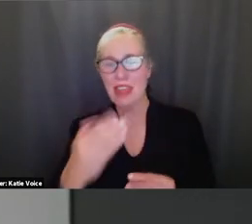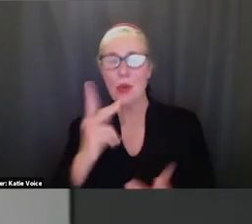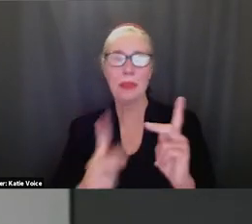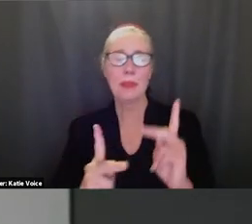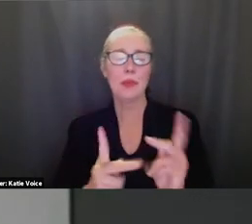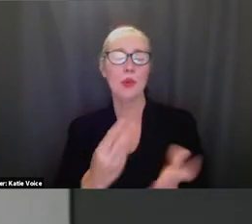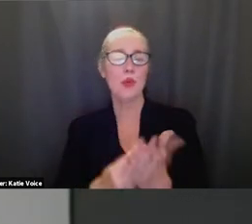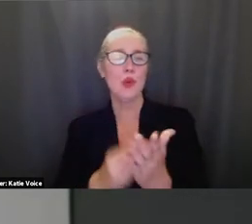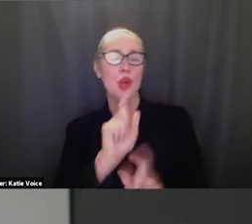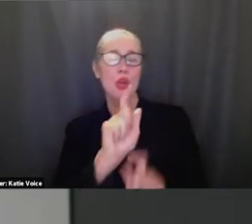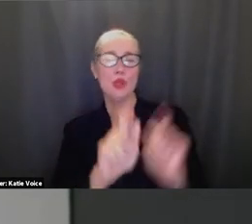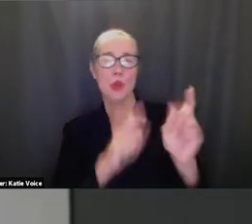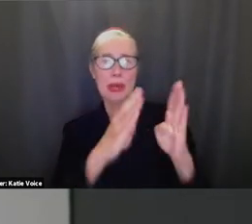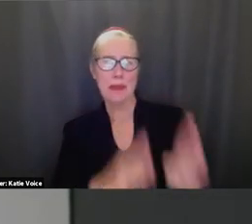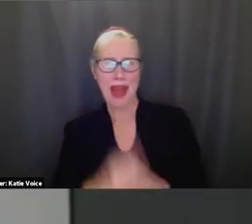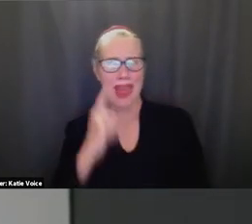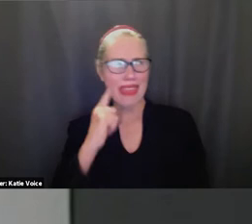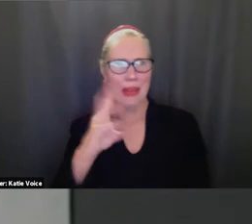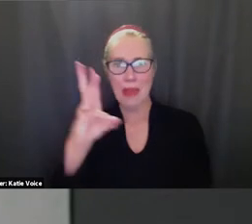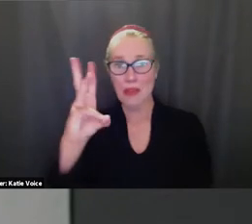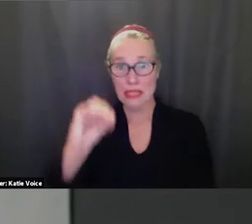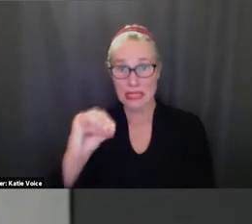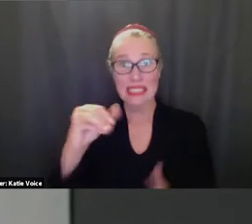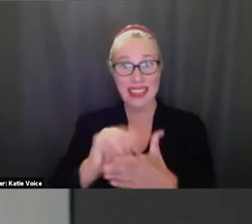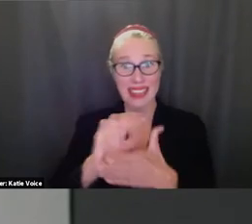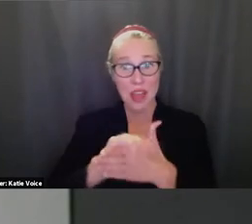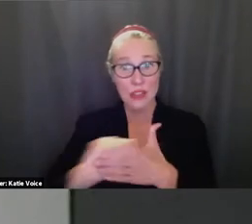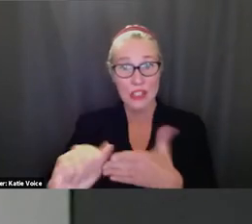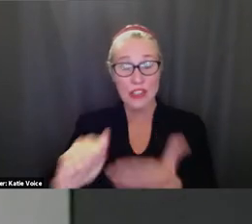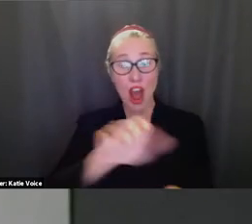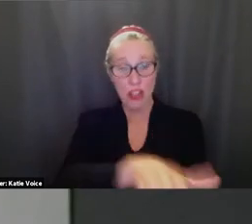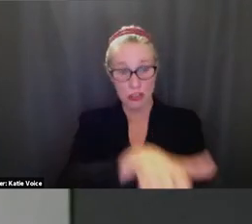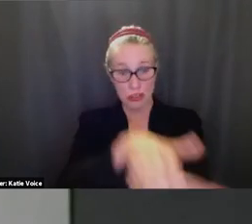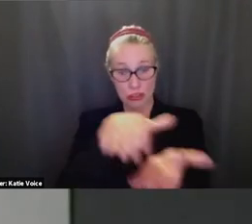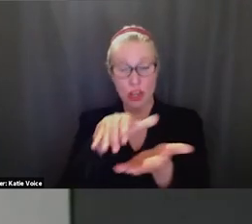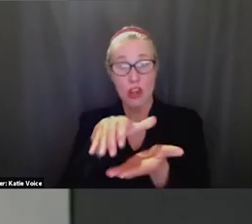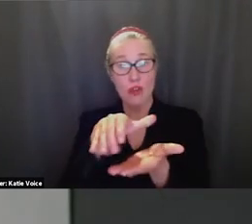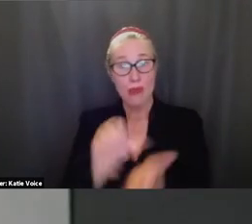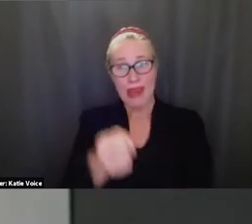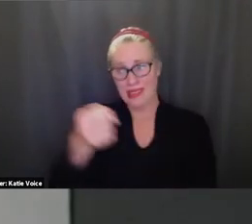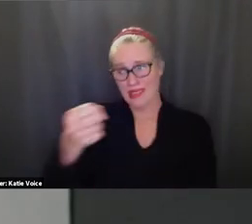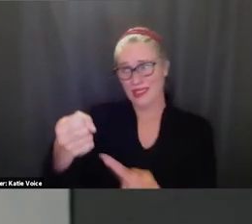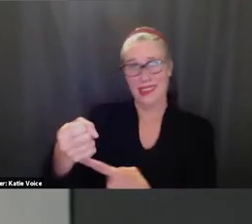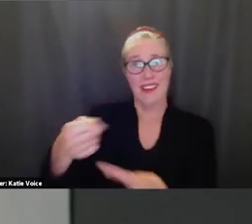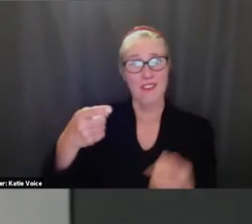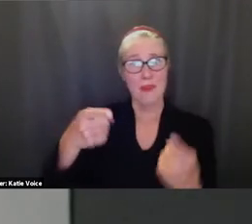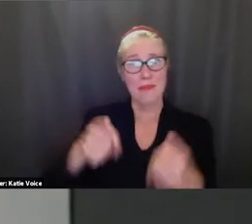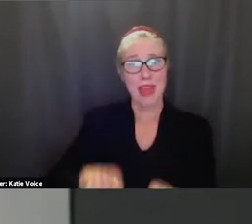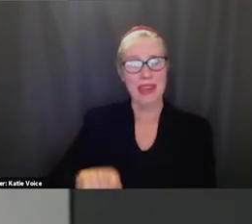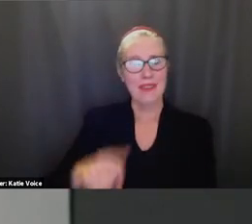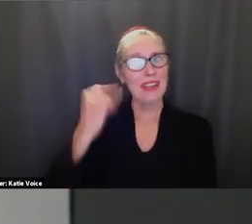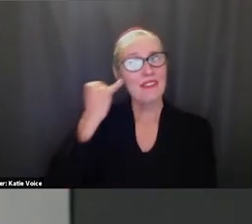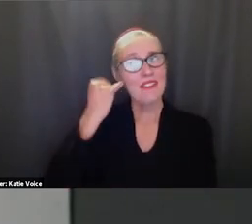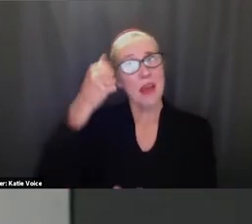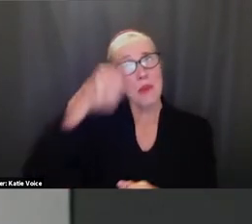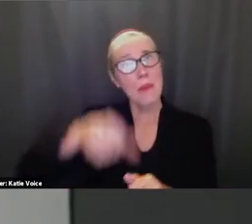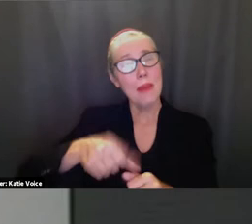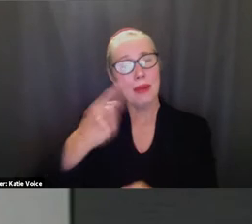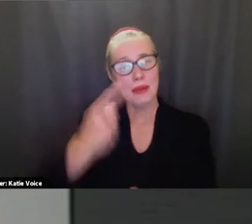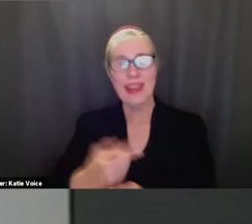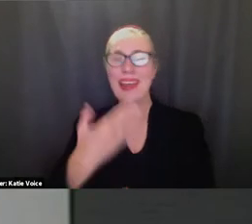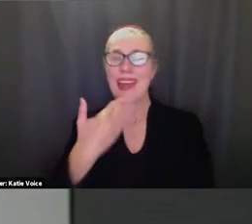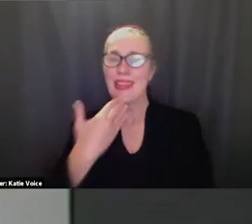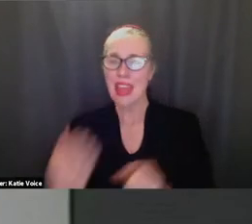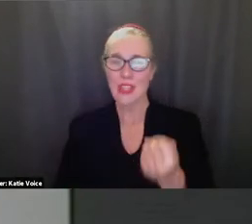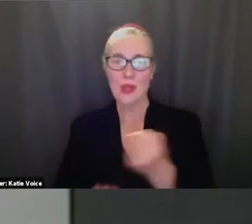believe that about 60 000 was raised at that event if i remember correctly so thank you to all the supporters